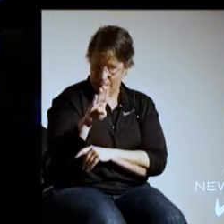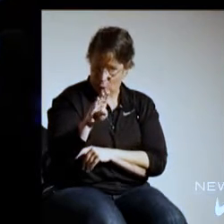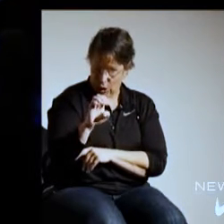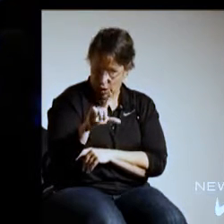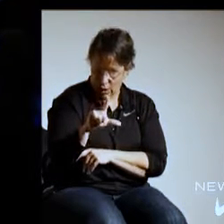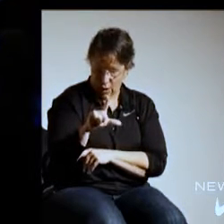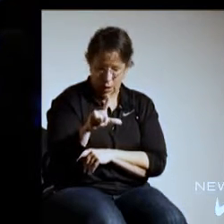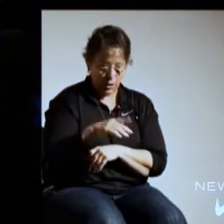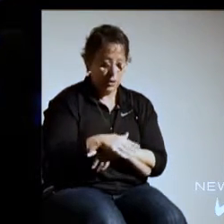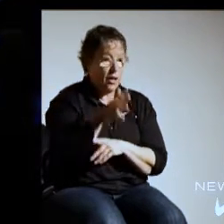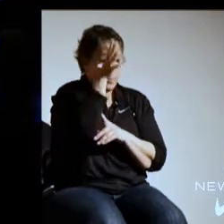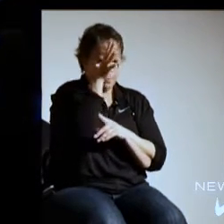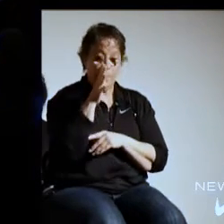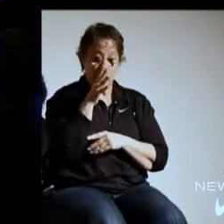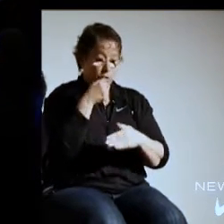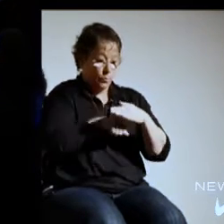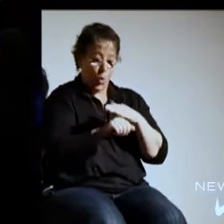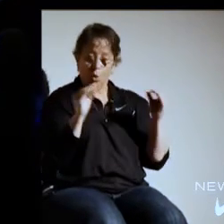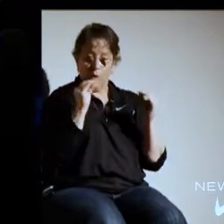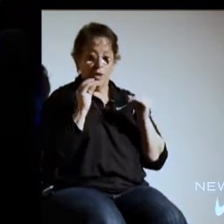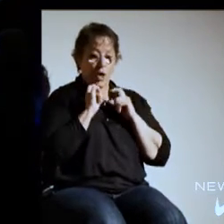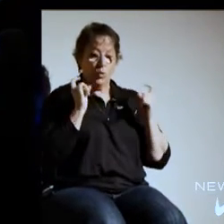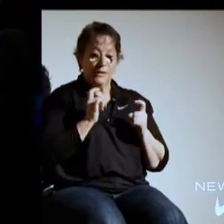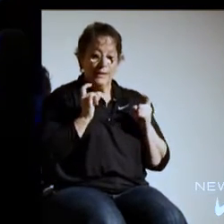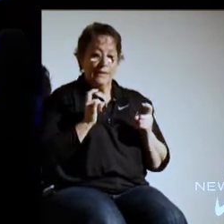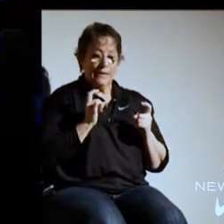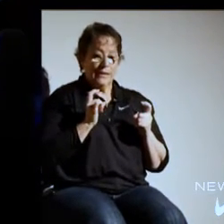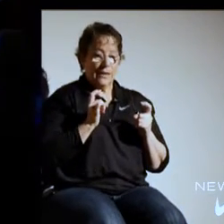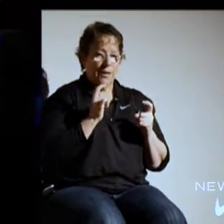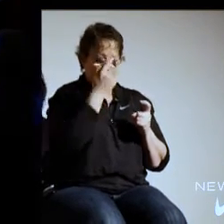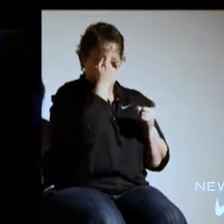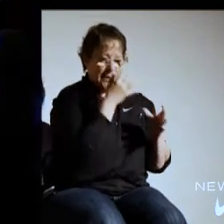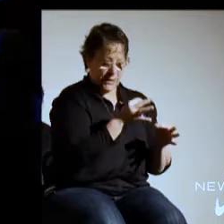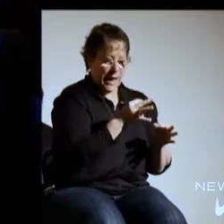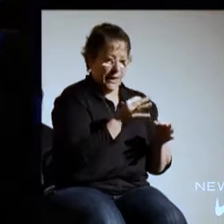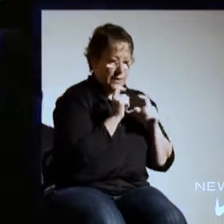sin, experienced one of their sons murdering the other.